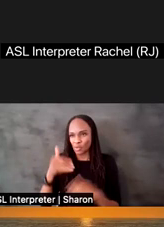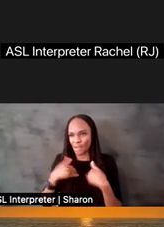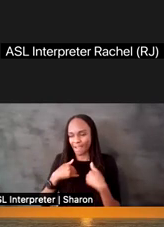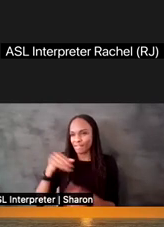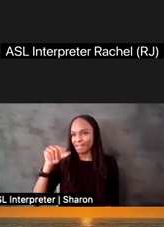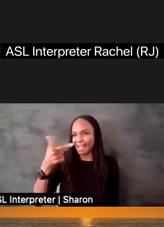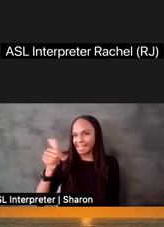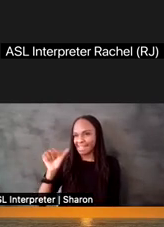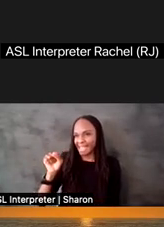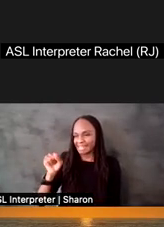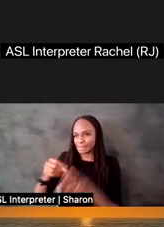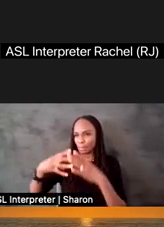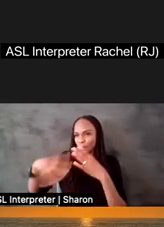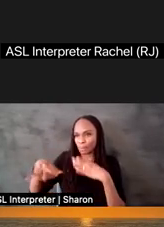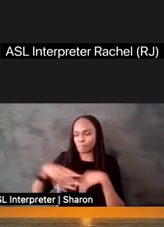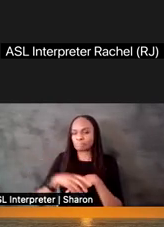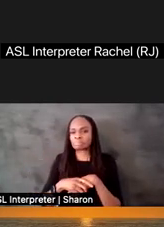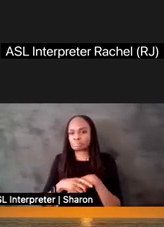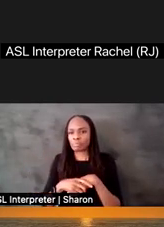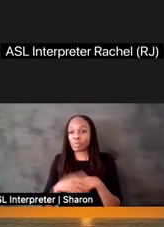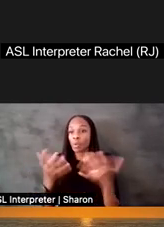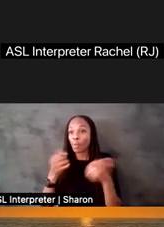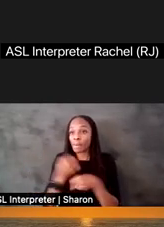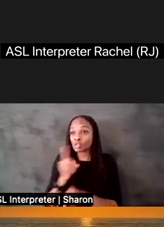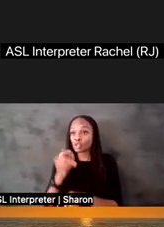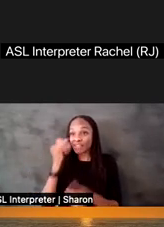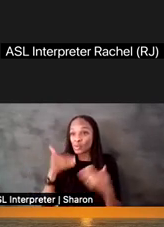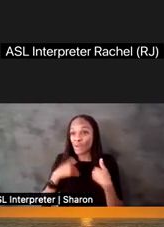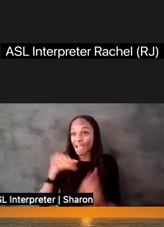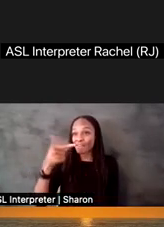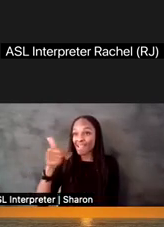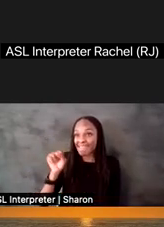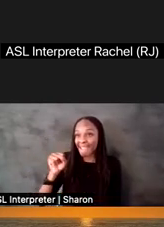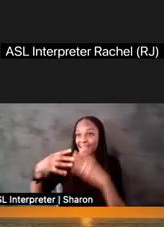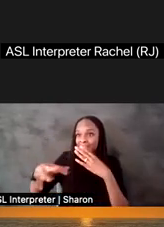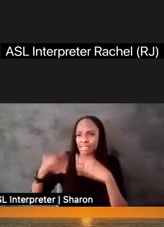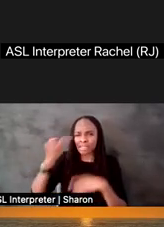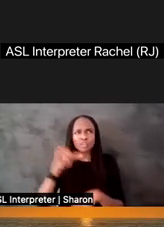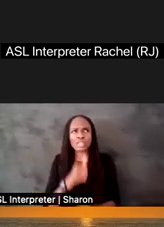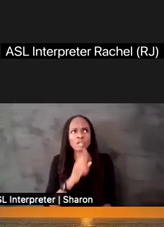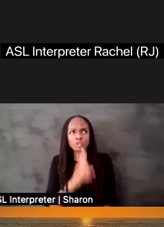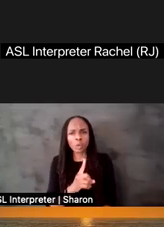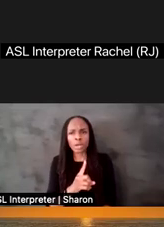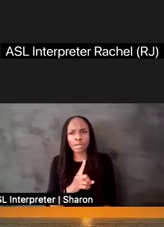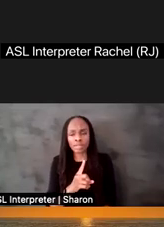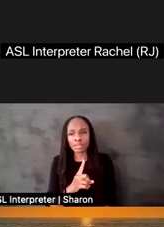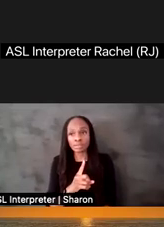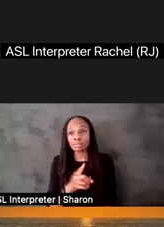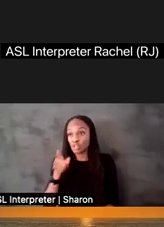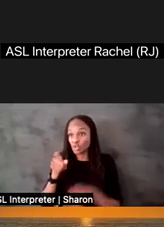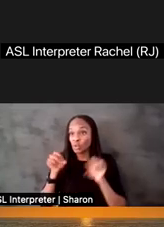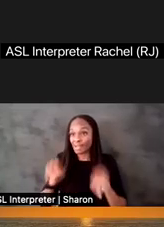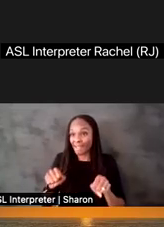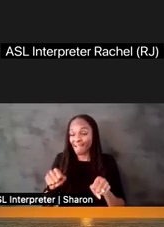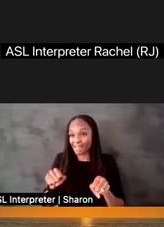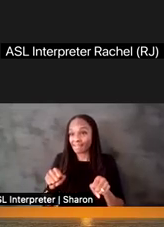make sure that if you think you have a gas leak or you're unsure, you can give